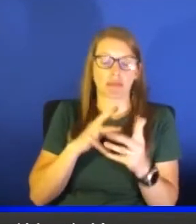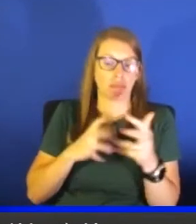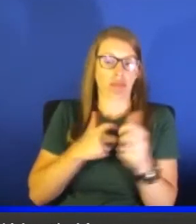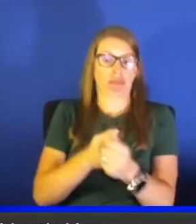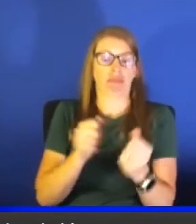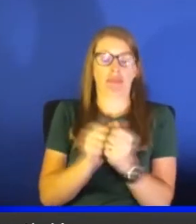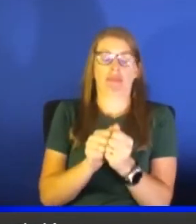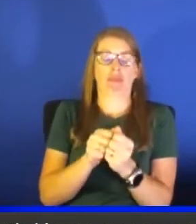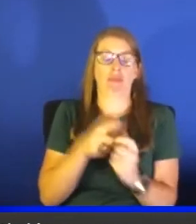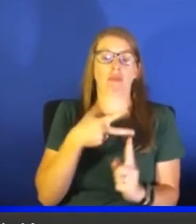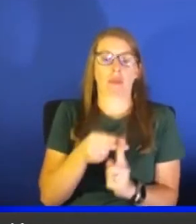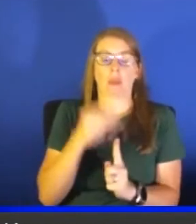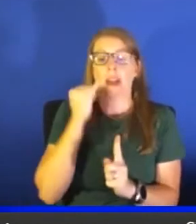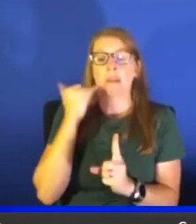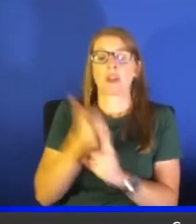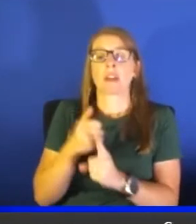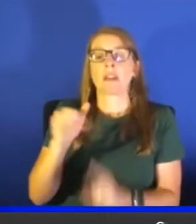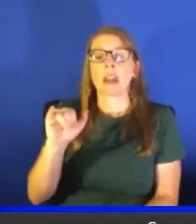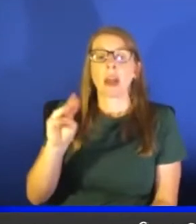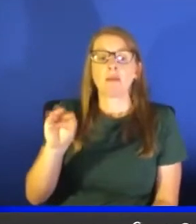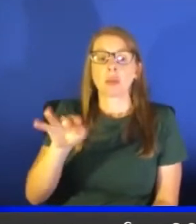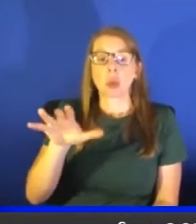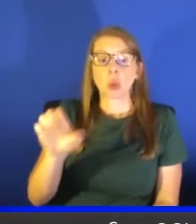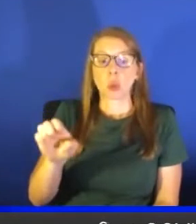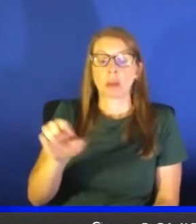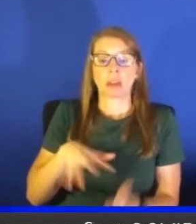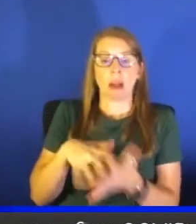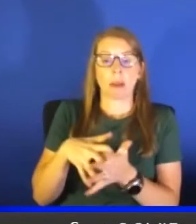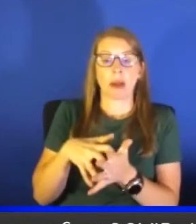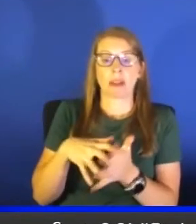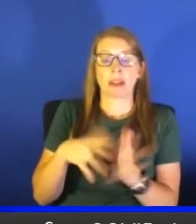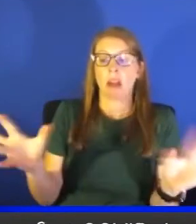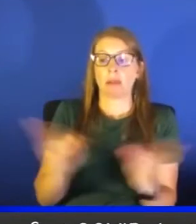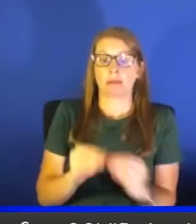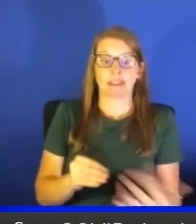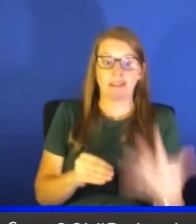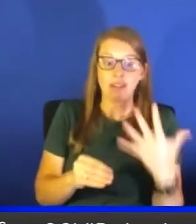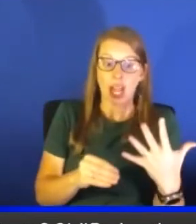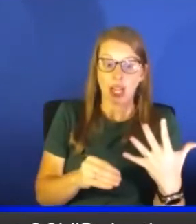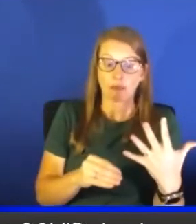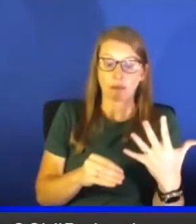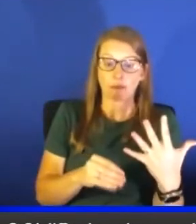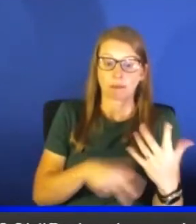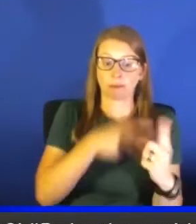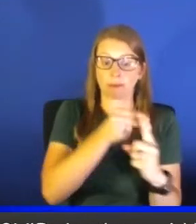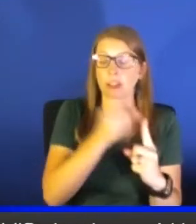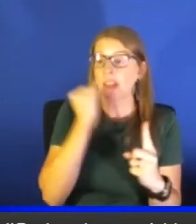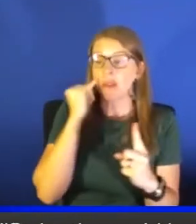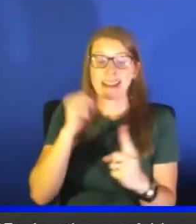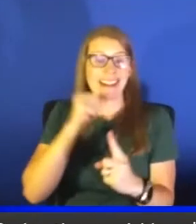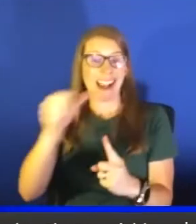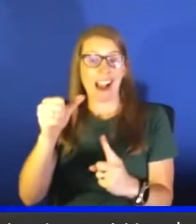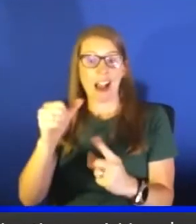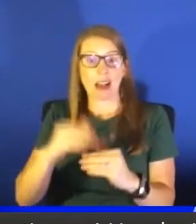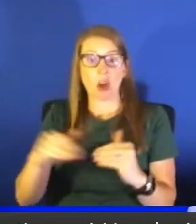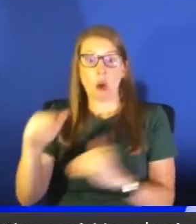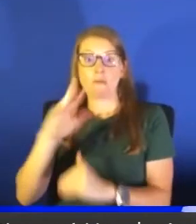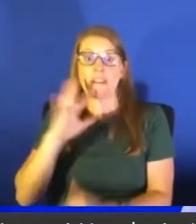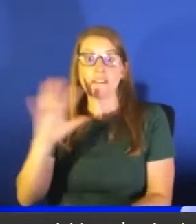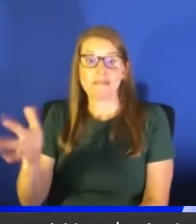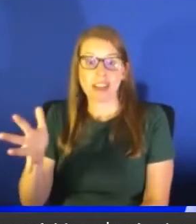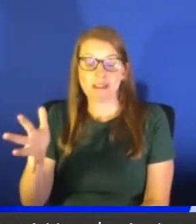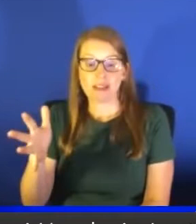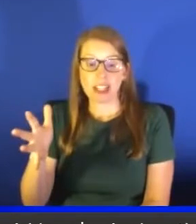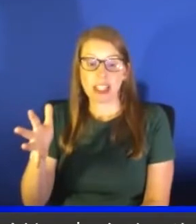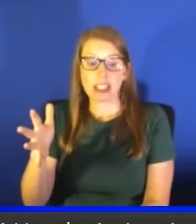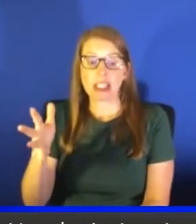vaccine. If you're immune compromised, that is a total of 5. And if you are not immune compromised and over 50, again, That would be